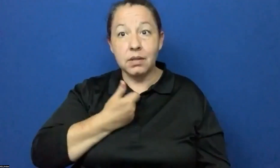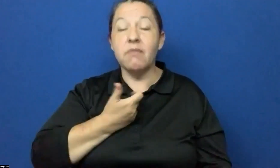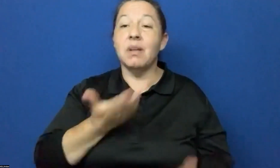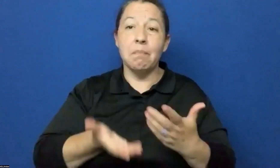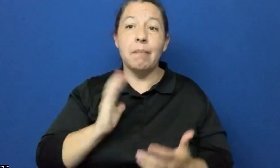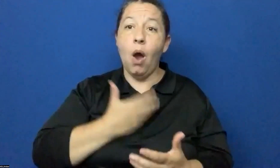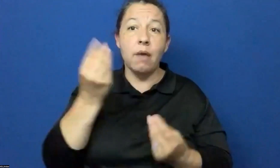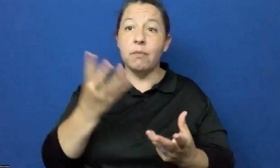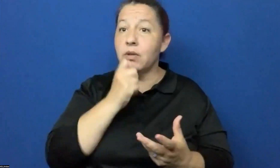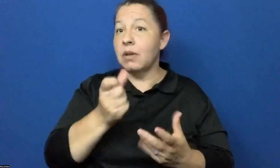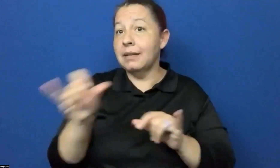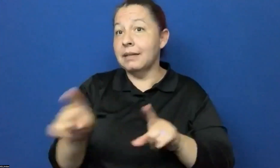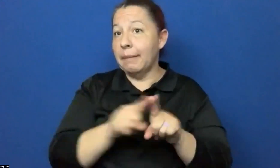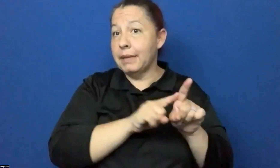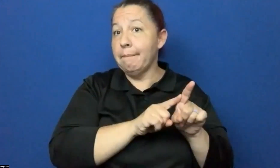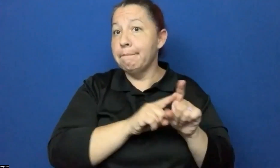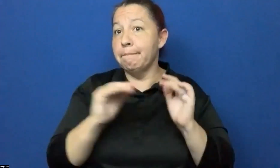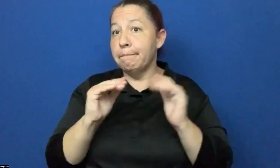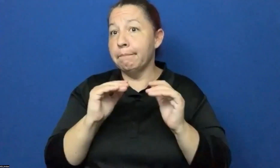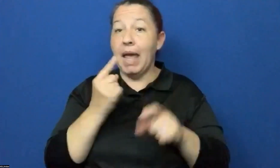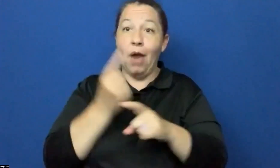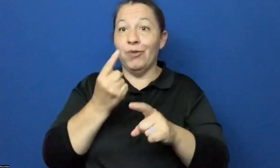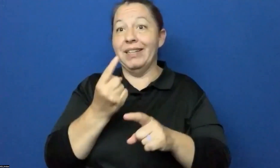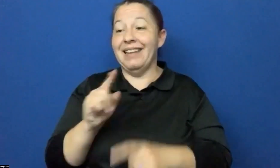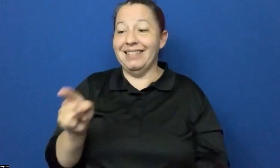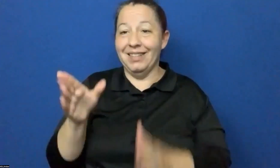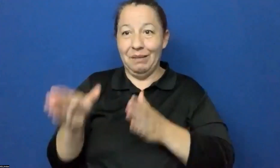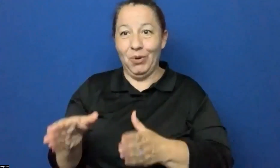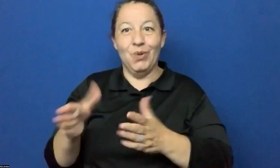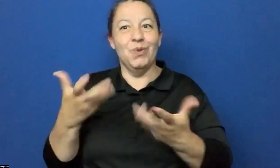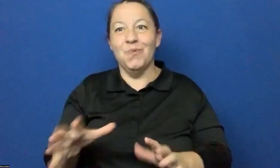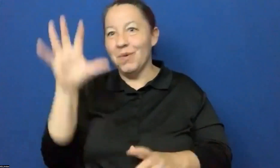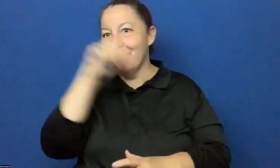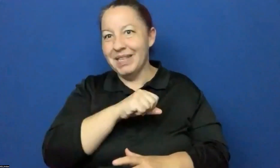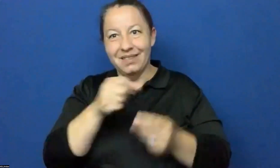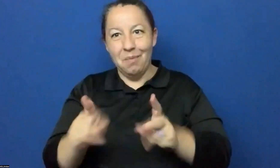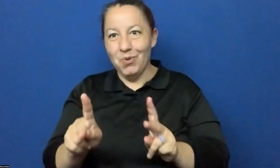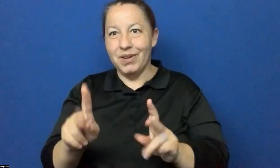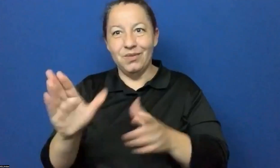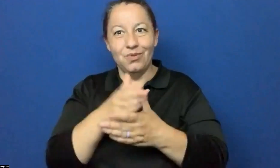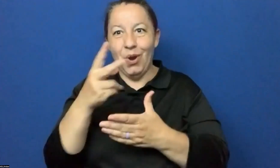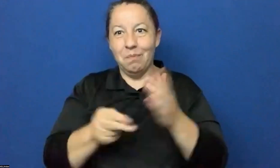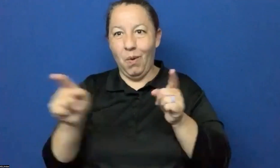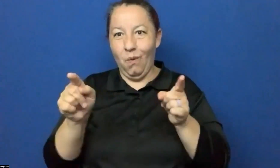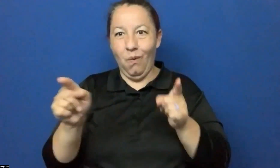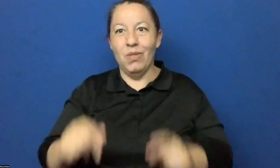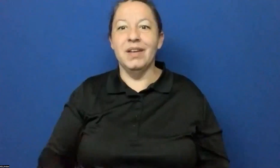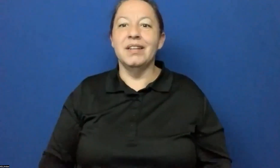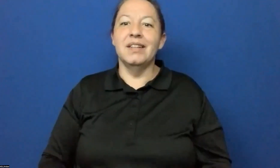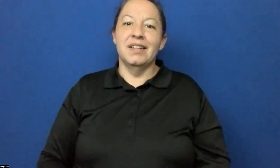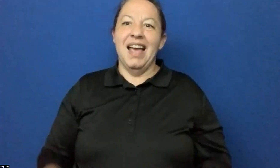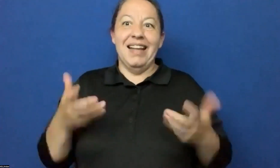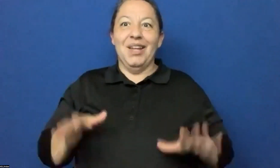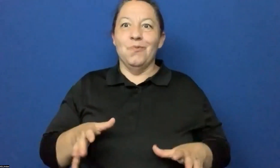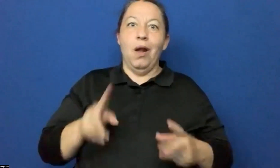as accurate. And we didn't want to miss an opportunity to share the both and not the either or, right? And